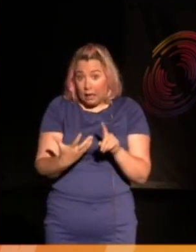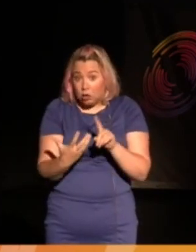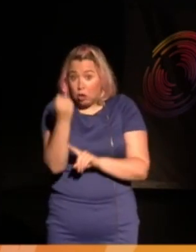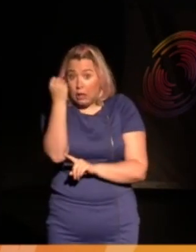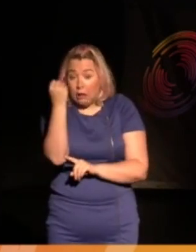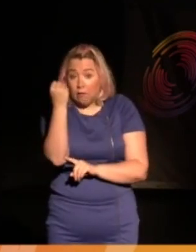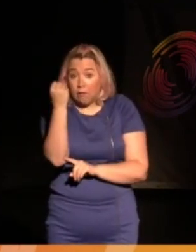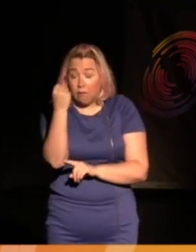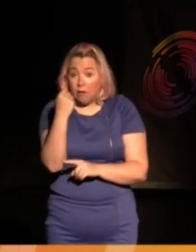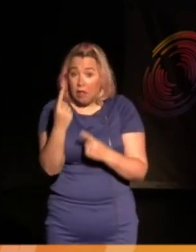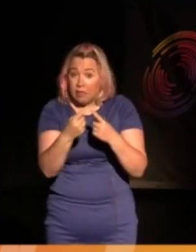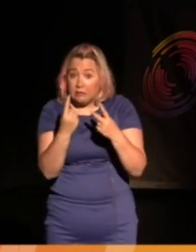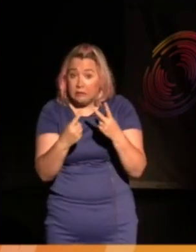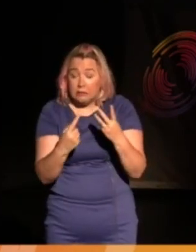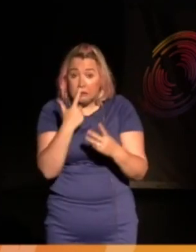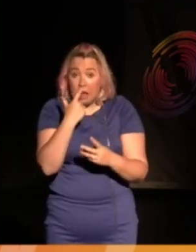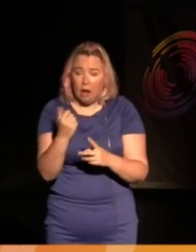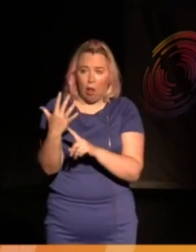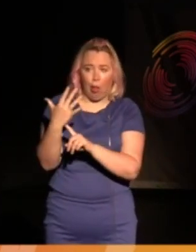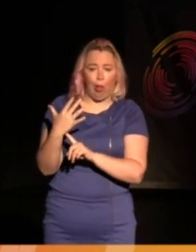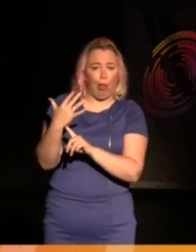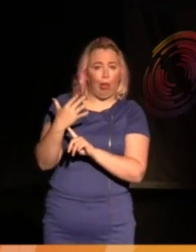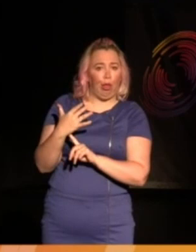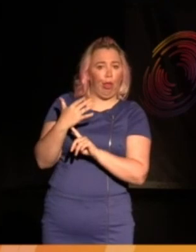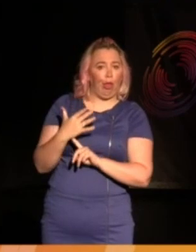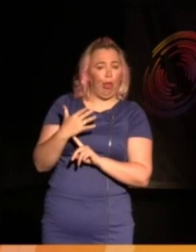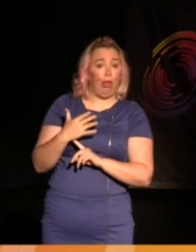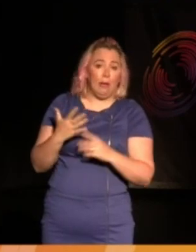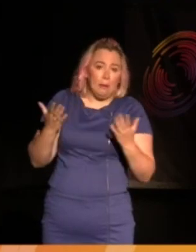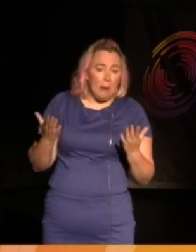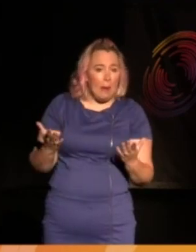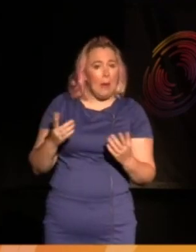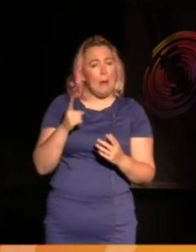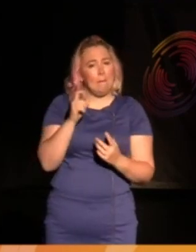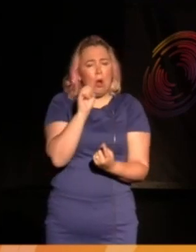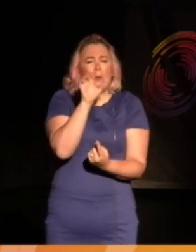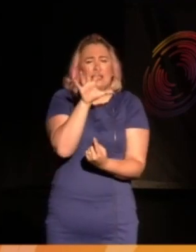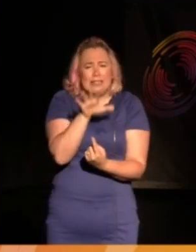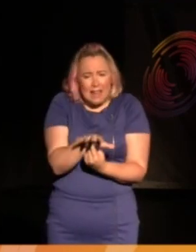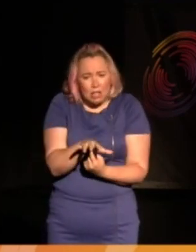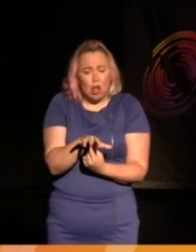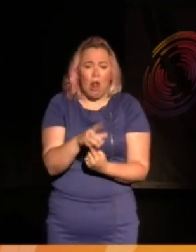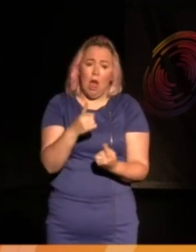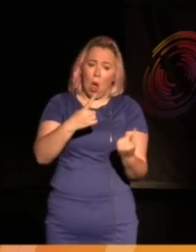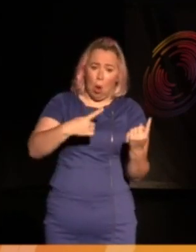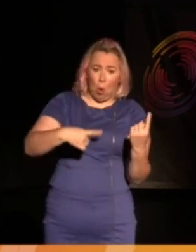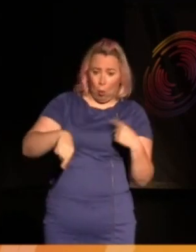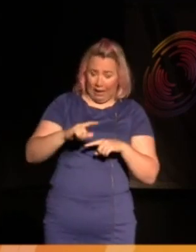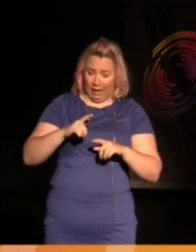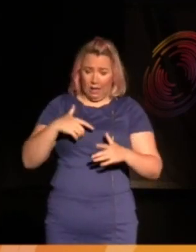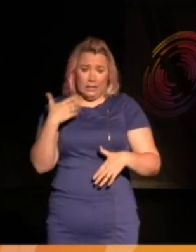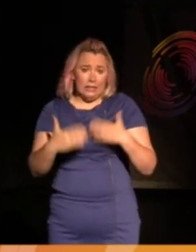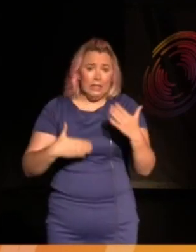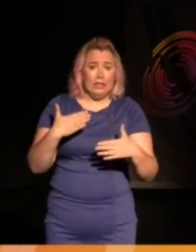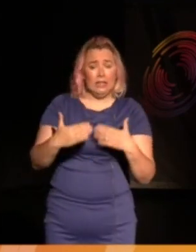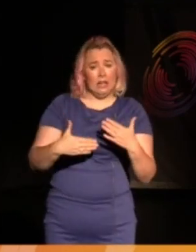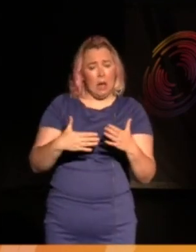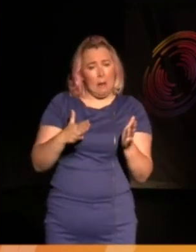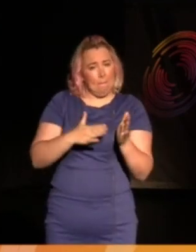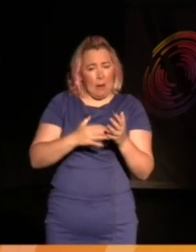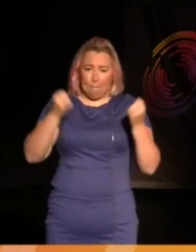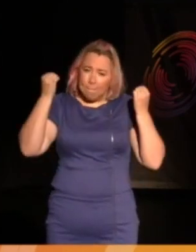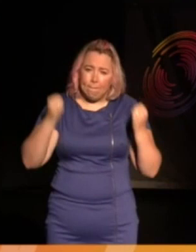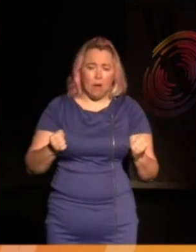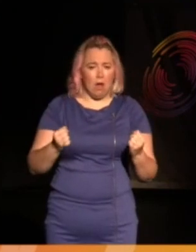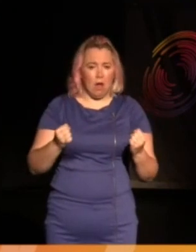clearly existed and persist. But it was essential that even as she ploughed on, that she refused